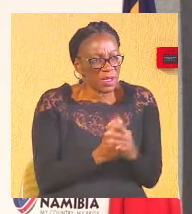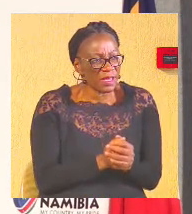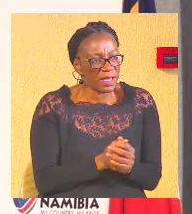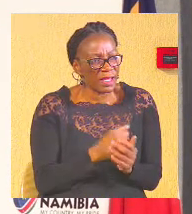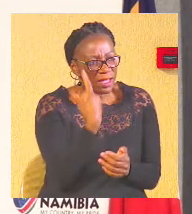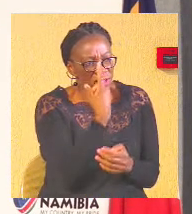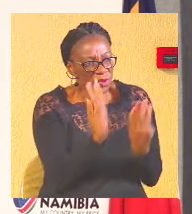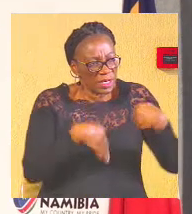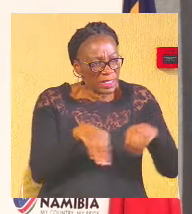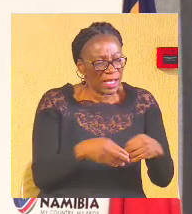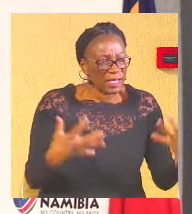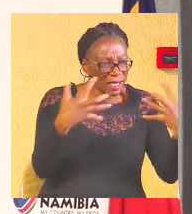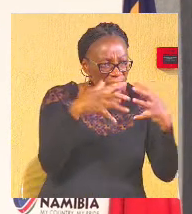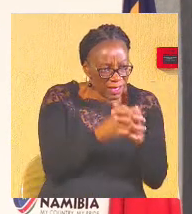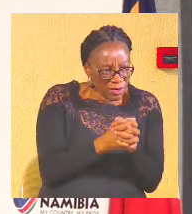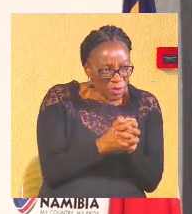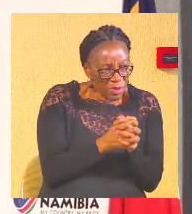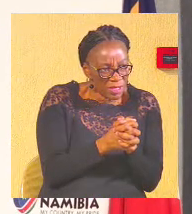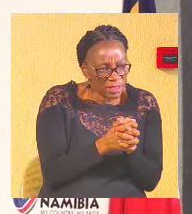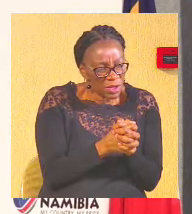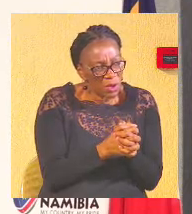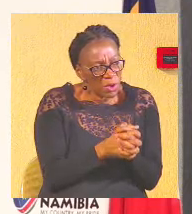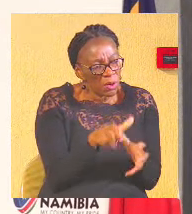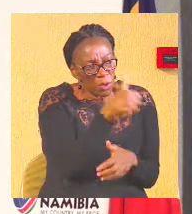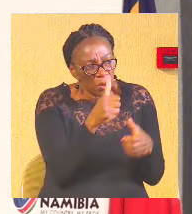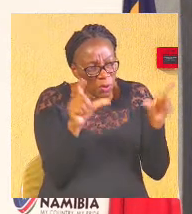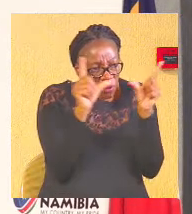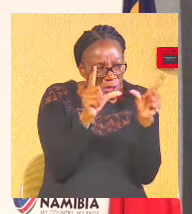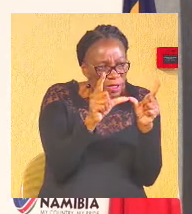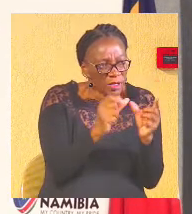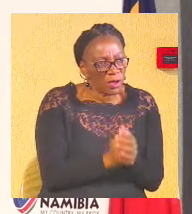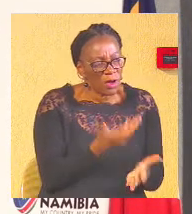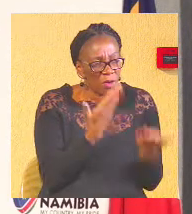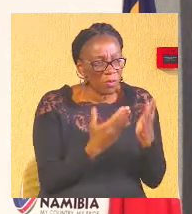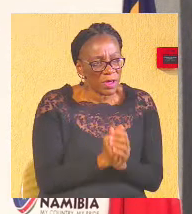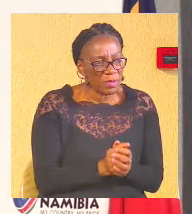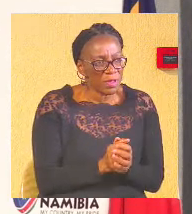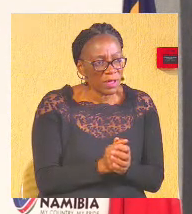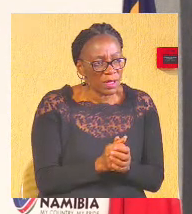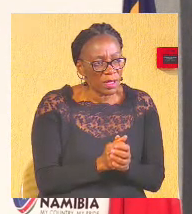testing only happening in Windhoek, or there are plans for it to be actually expanded to other regions?